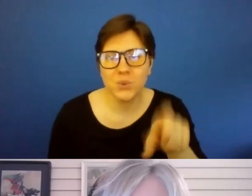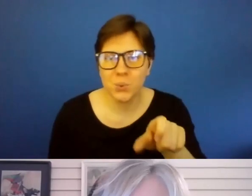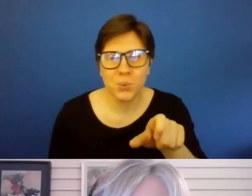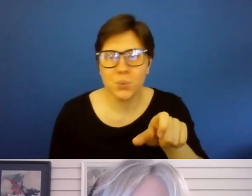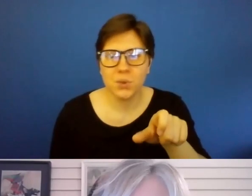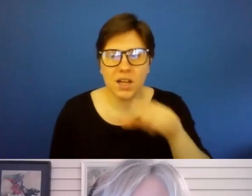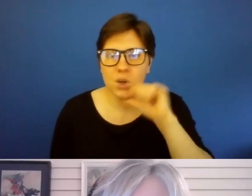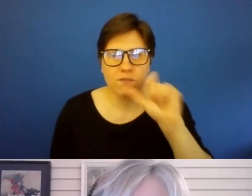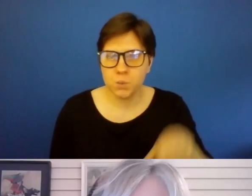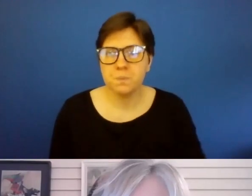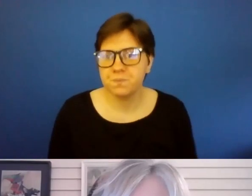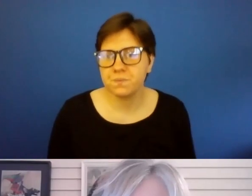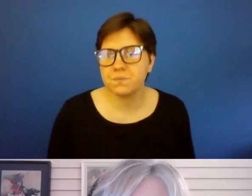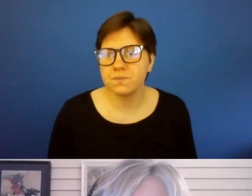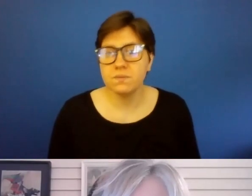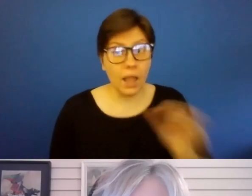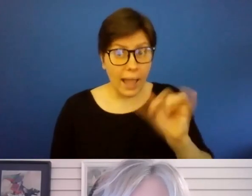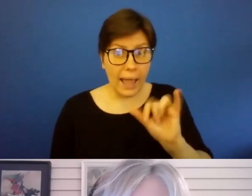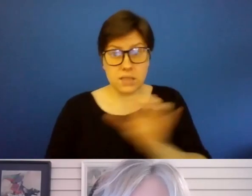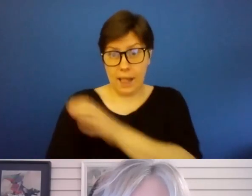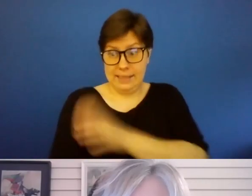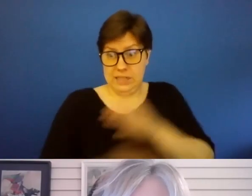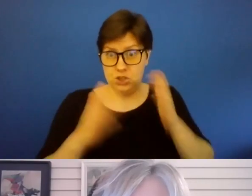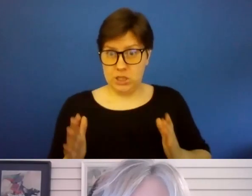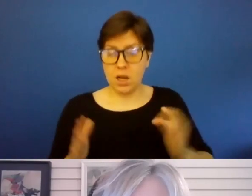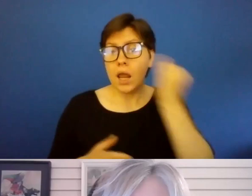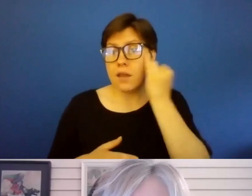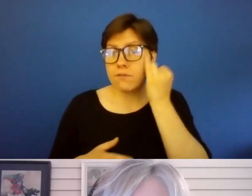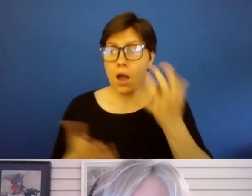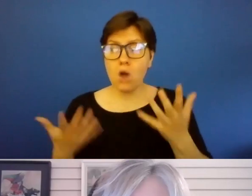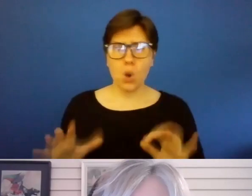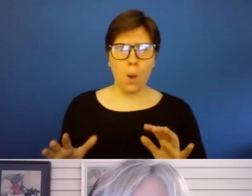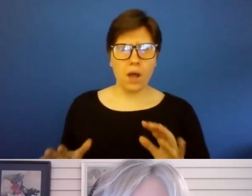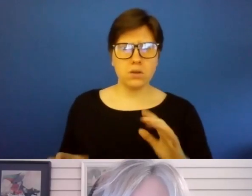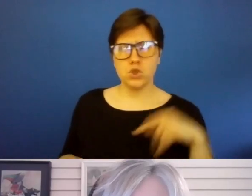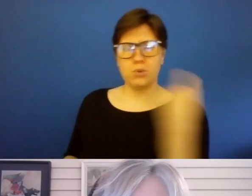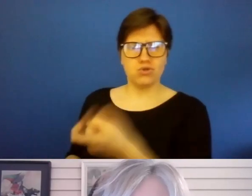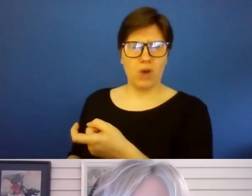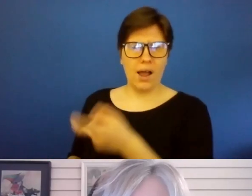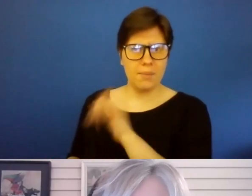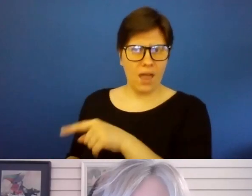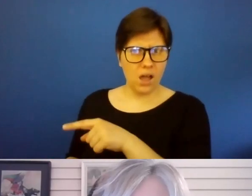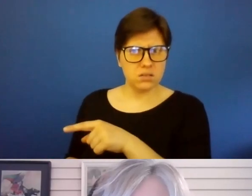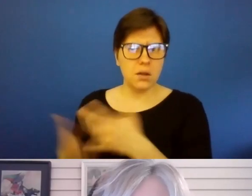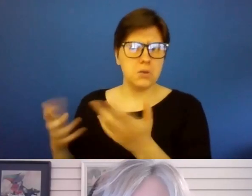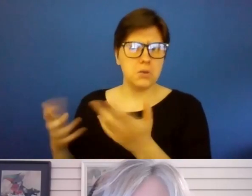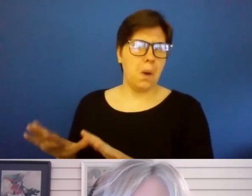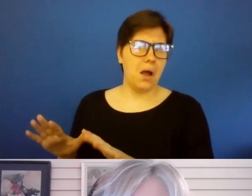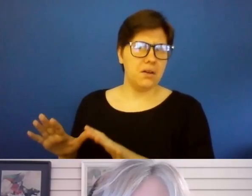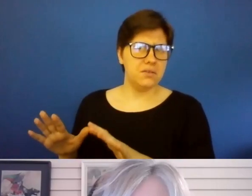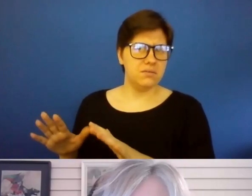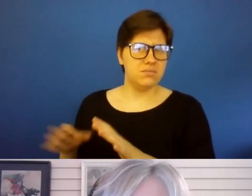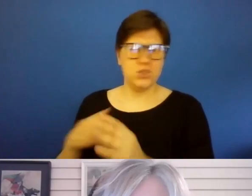to utilize the option. And as a clinician, if you don't want to prescribe this, if you don't want to even be a